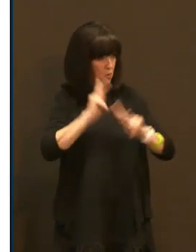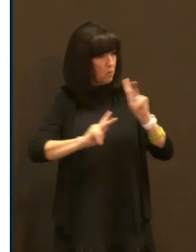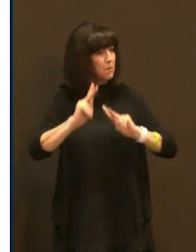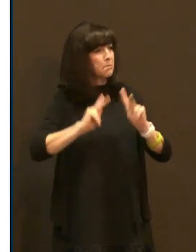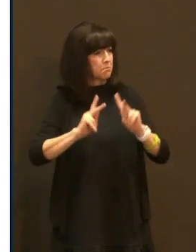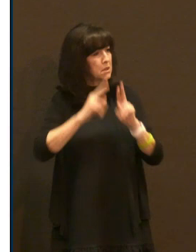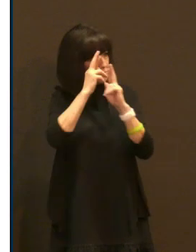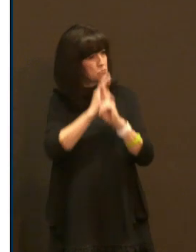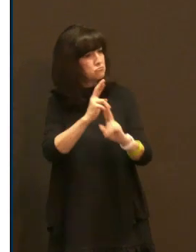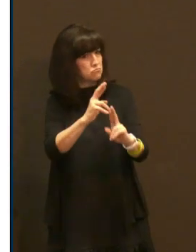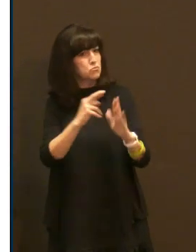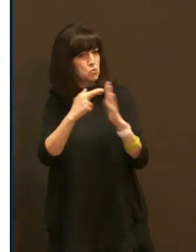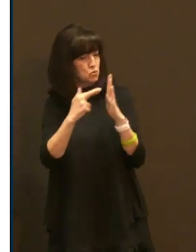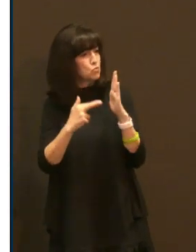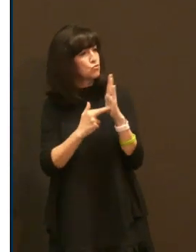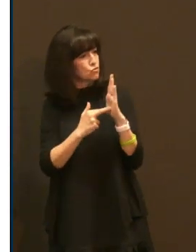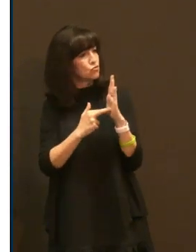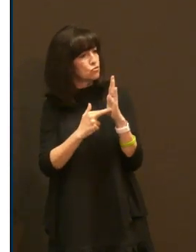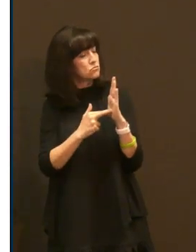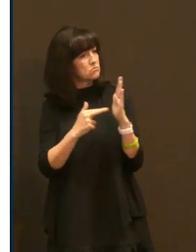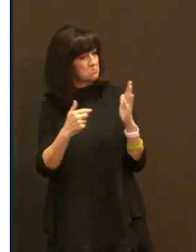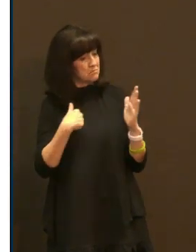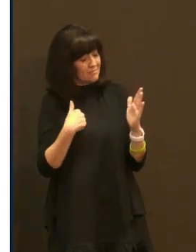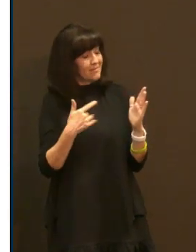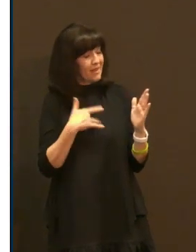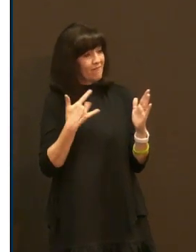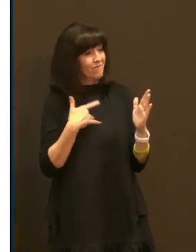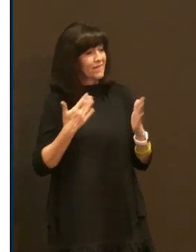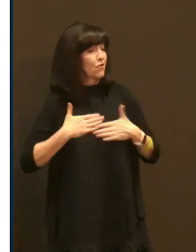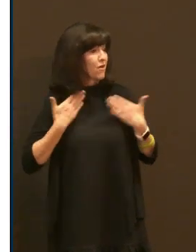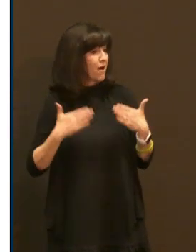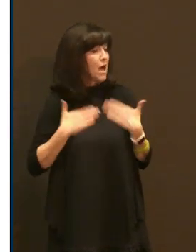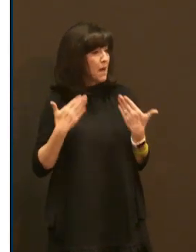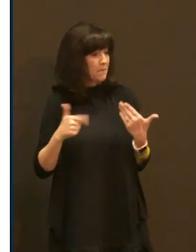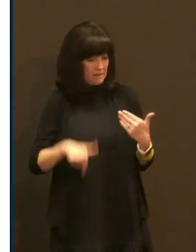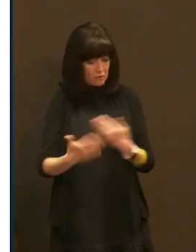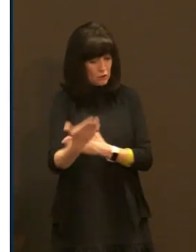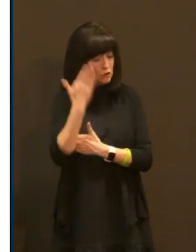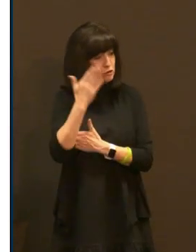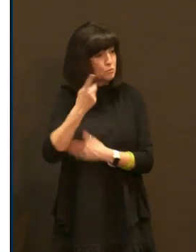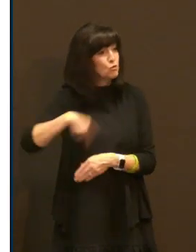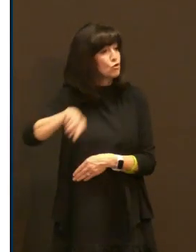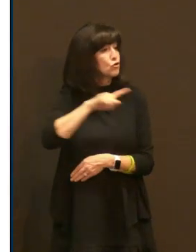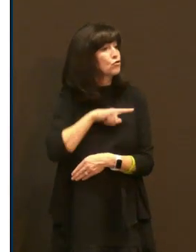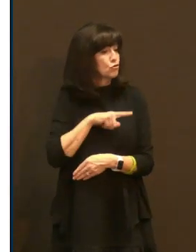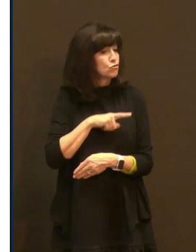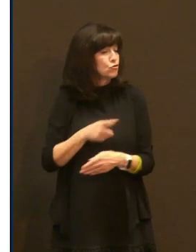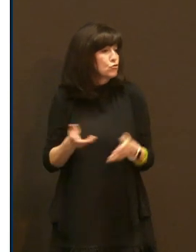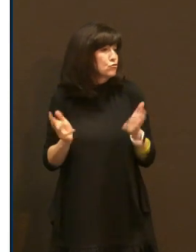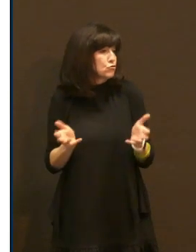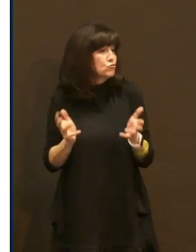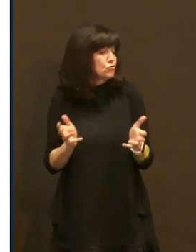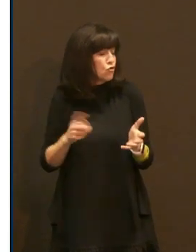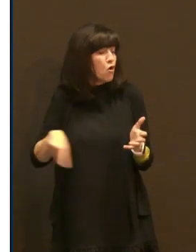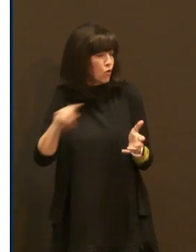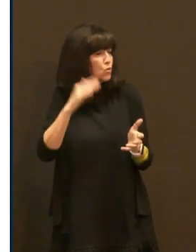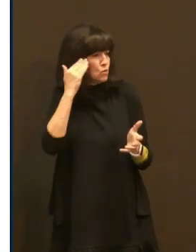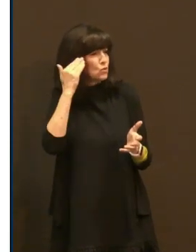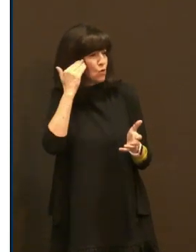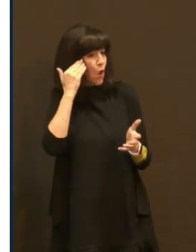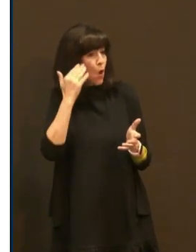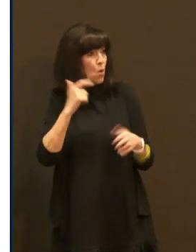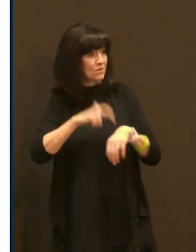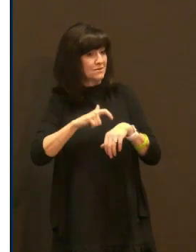yesterday, and know that it's going to be, and I was on the call with the mayors this morning, and they said it's not going to get any easier, it's going to get harder as more people come